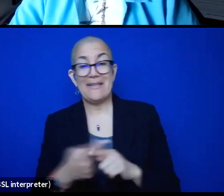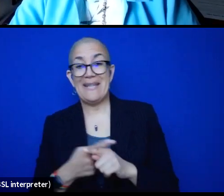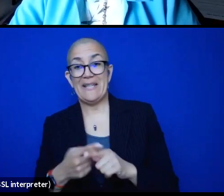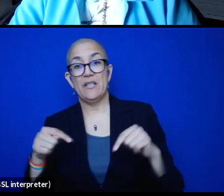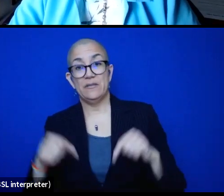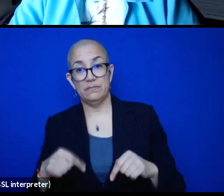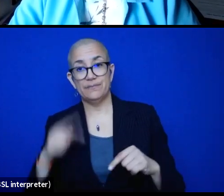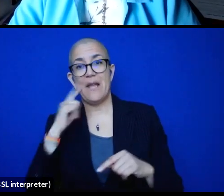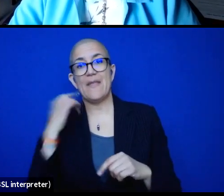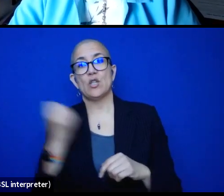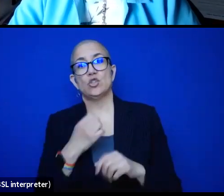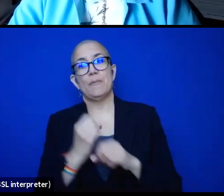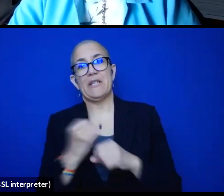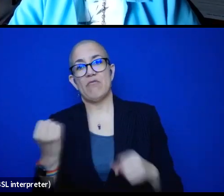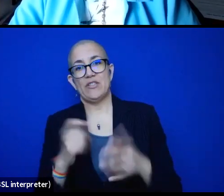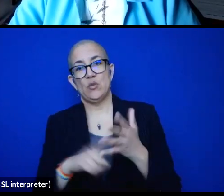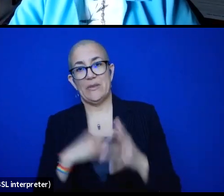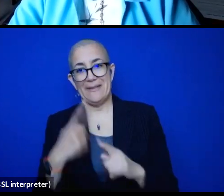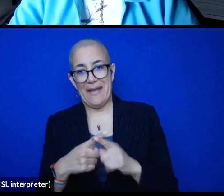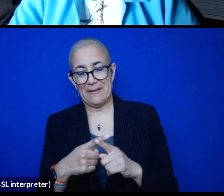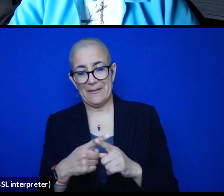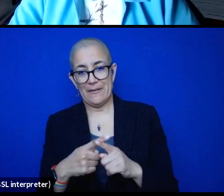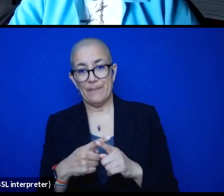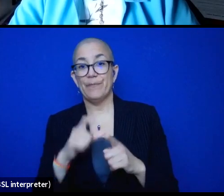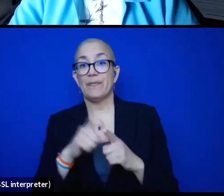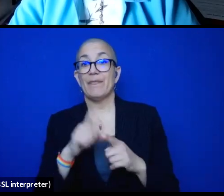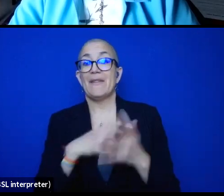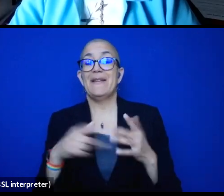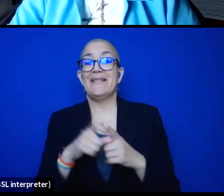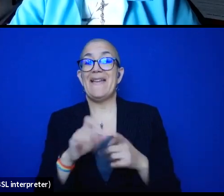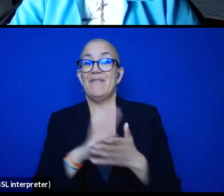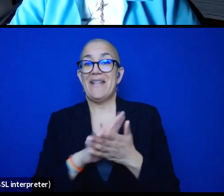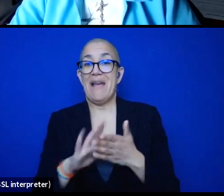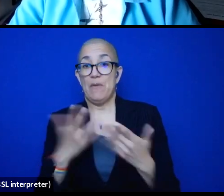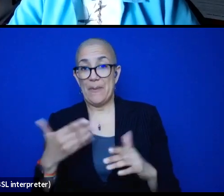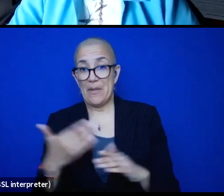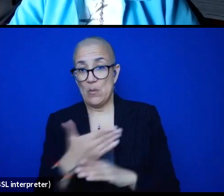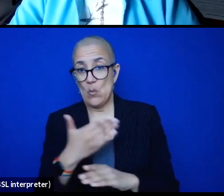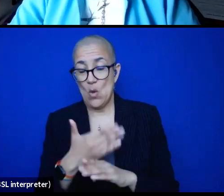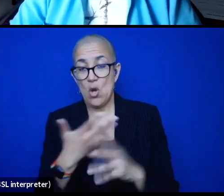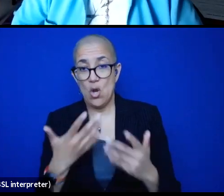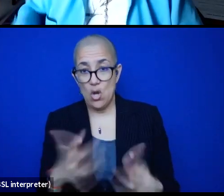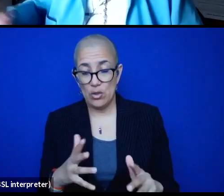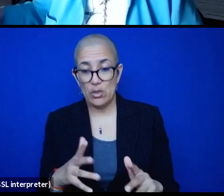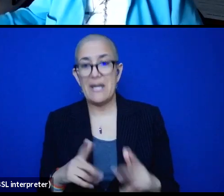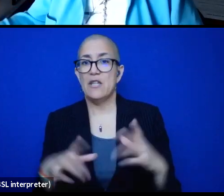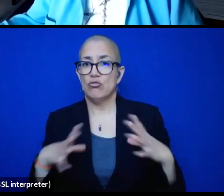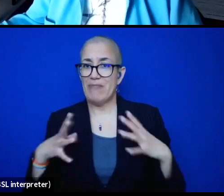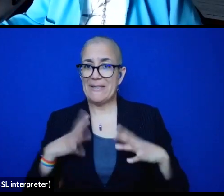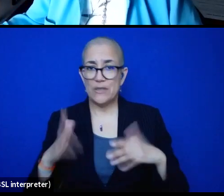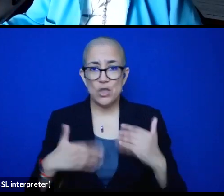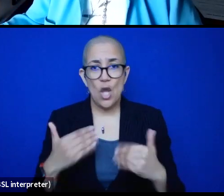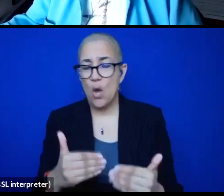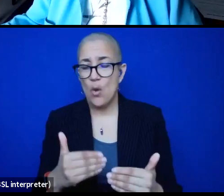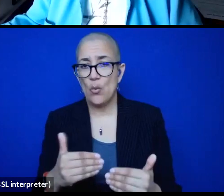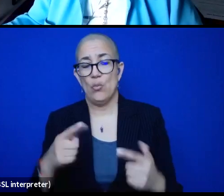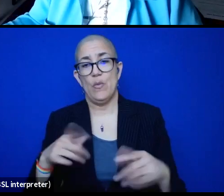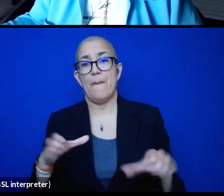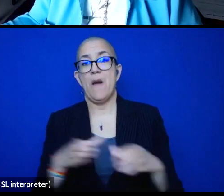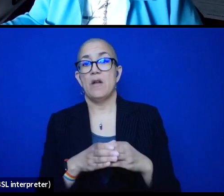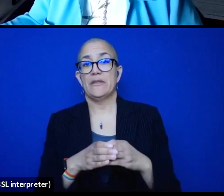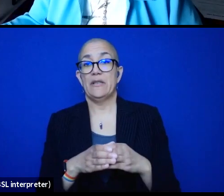There's been work done on this by David Howarth. It's ready to go in the party. And actually, one of the reasons that we haven't done it is because we haven't had a